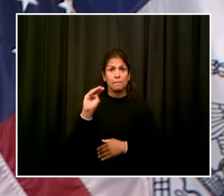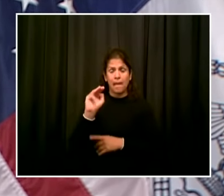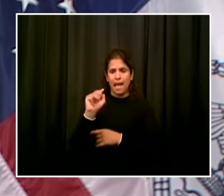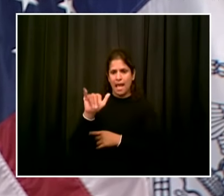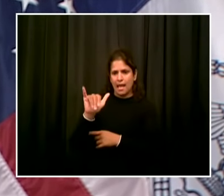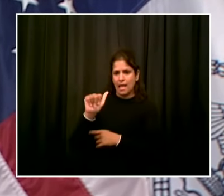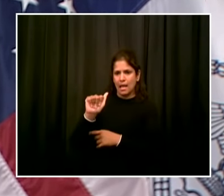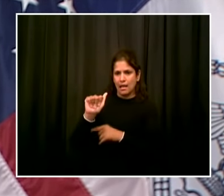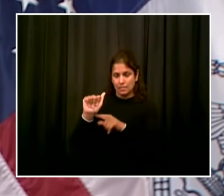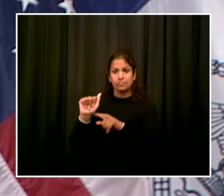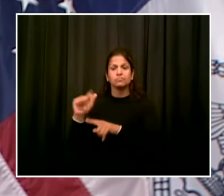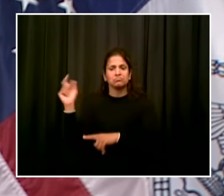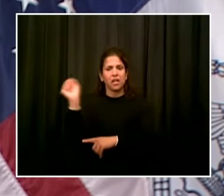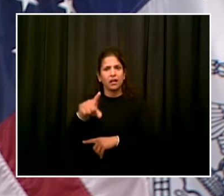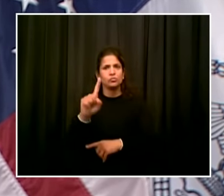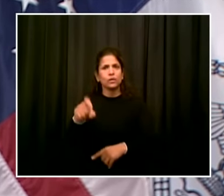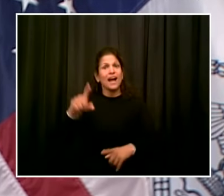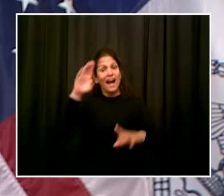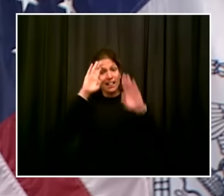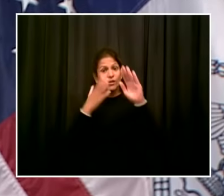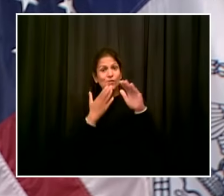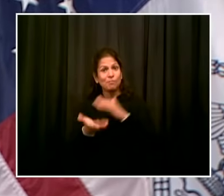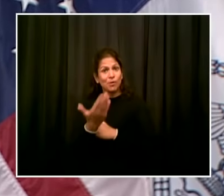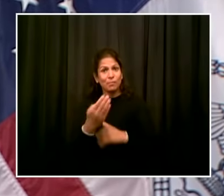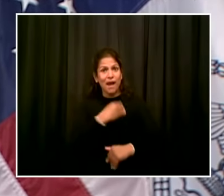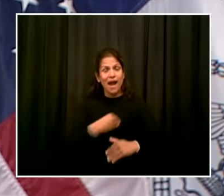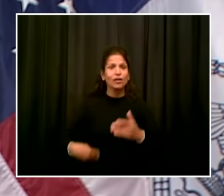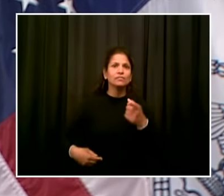Hi, good morning, Mr. Mayor. Maya, are you a baseball fan?